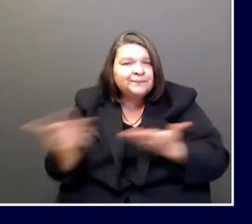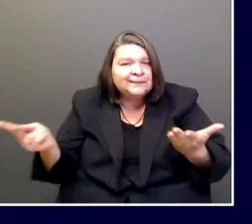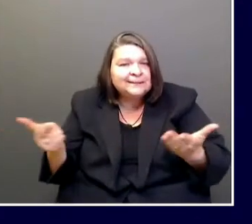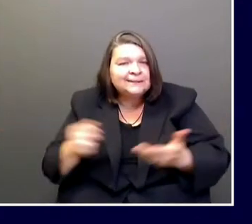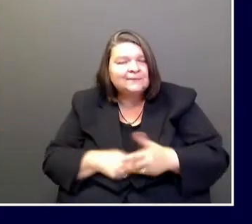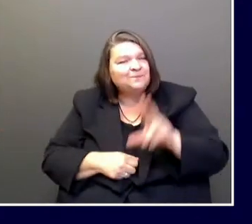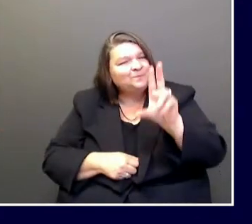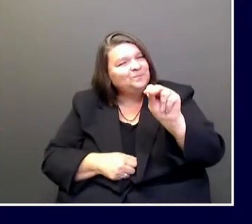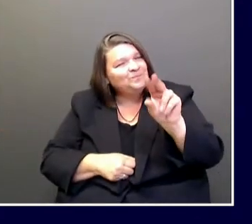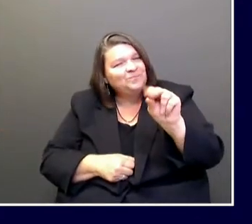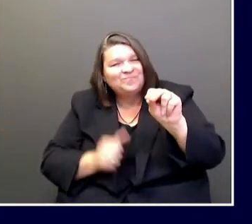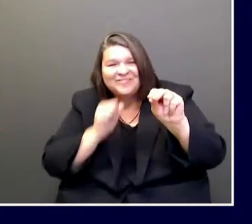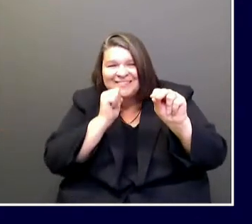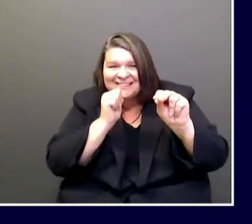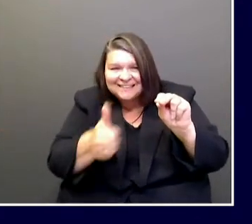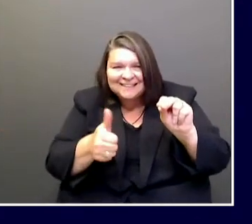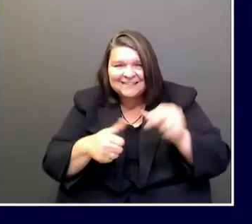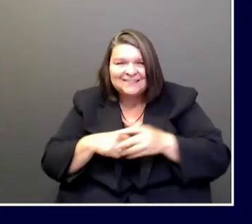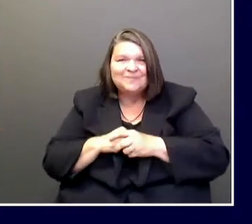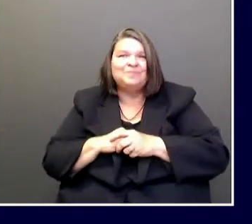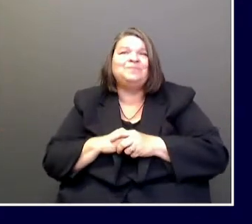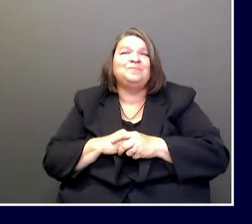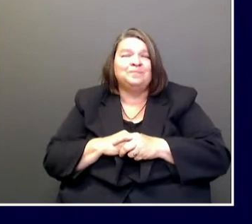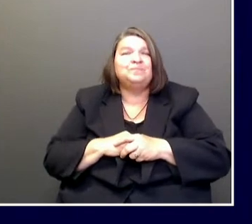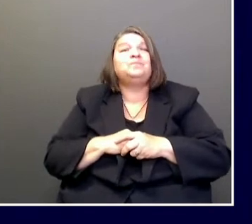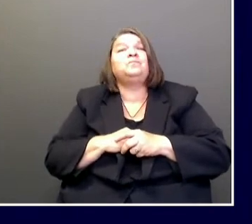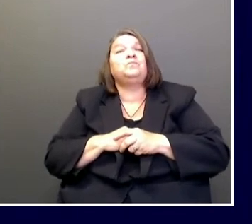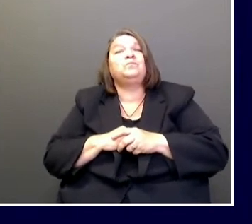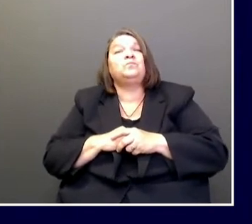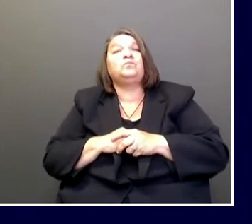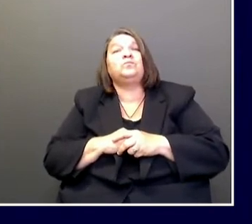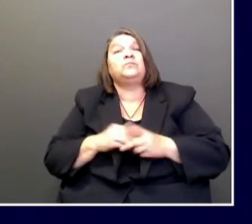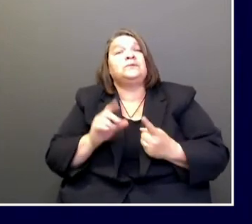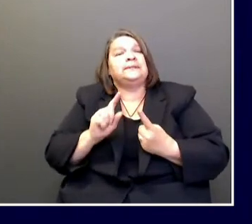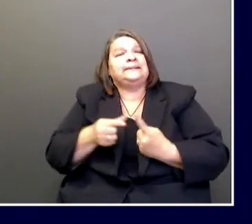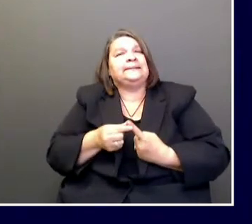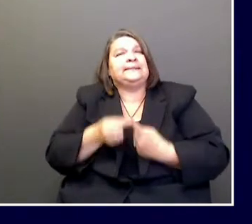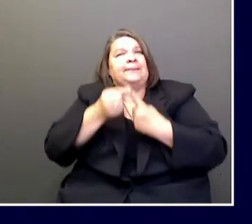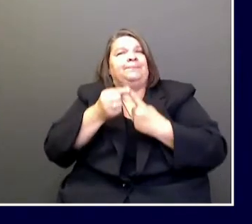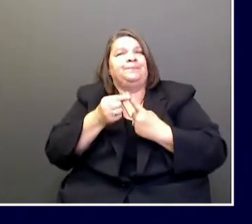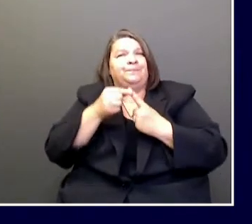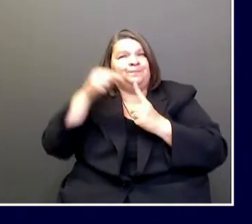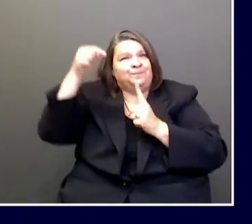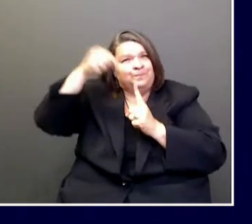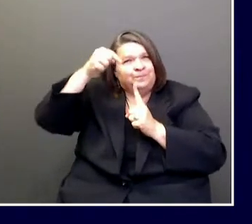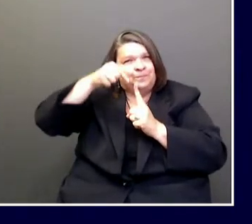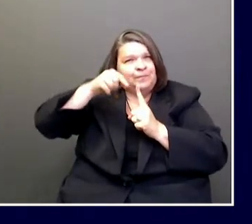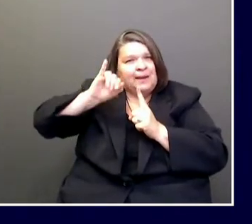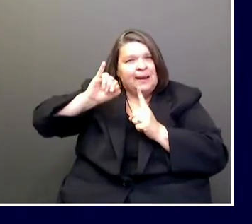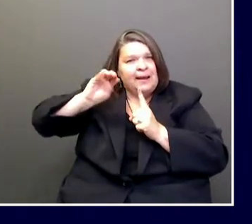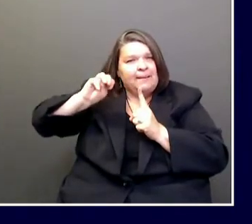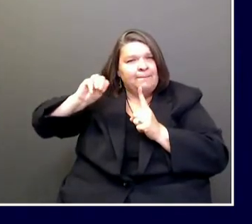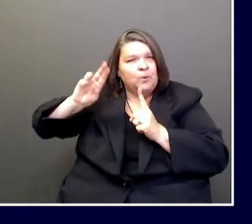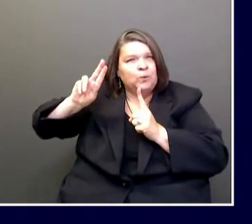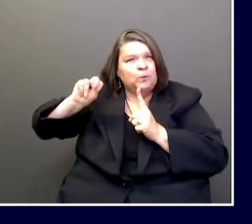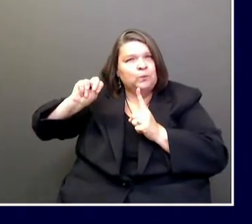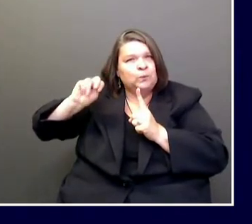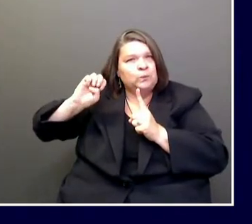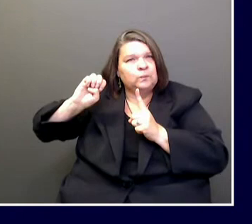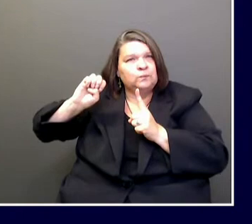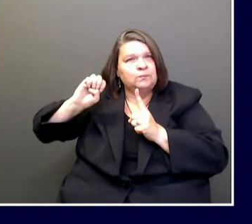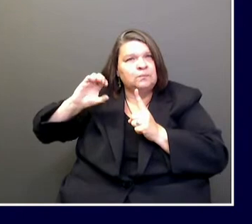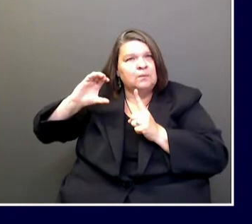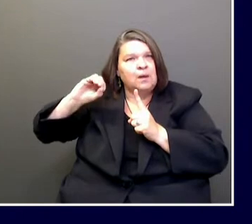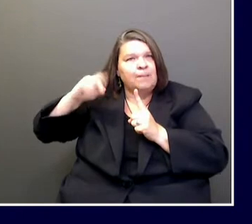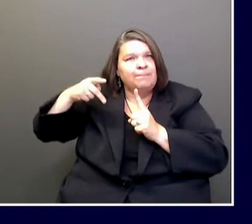immune compromised or have young kids, we want them to take an extra step of safety. But the nucleus of the matter here is that